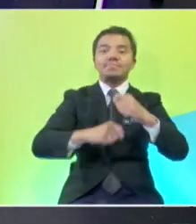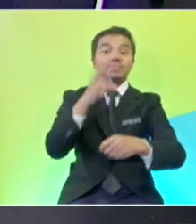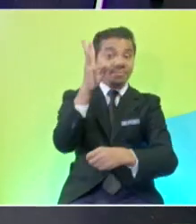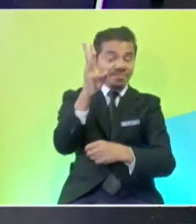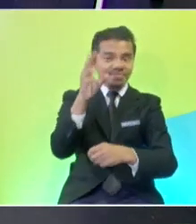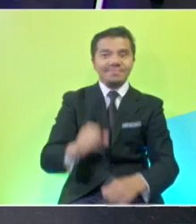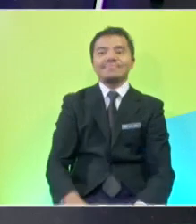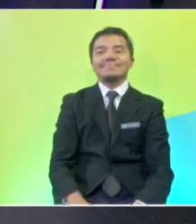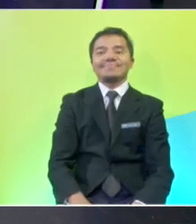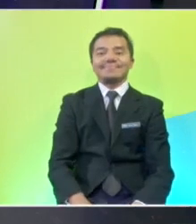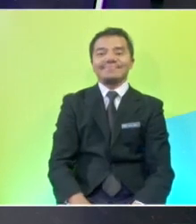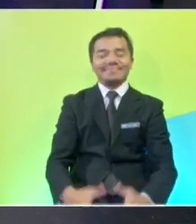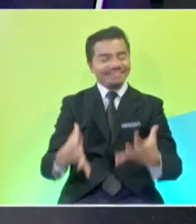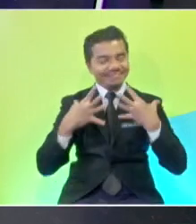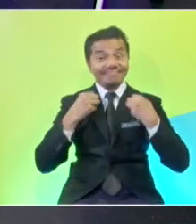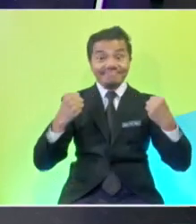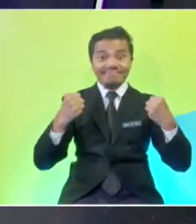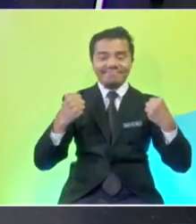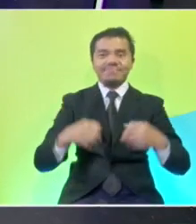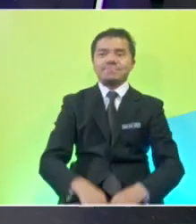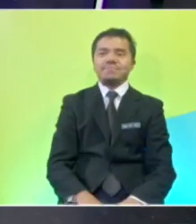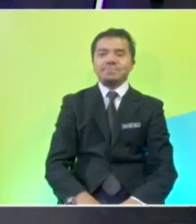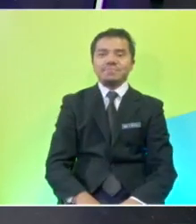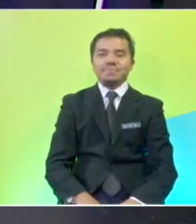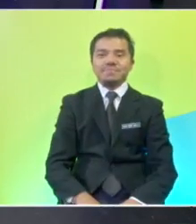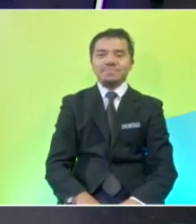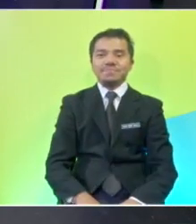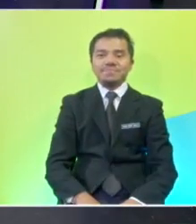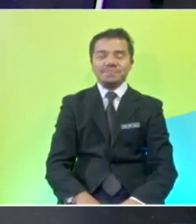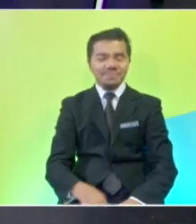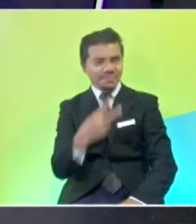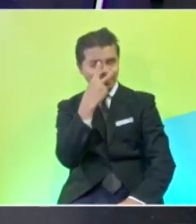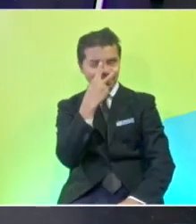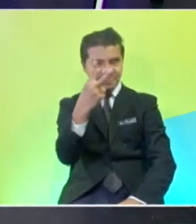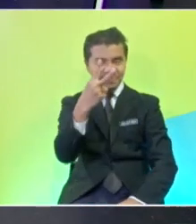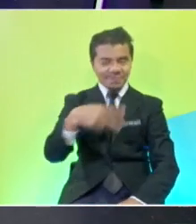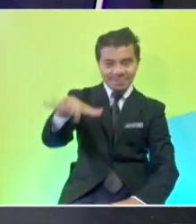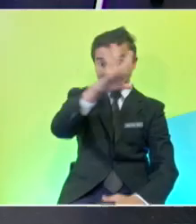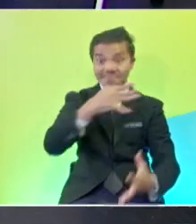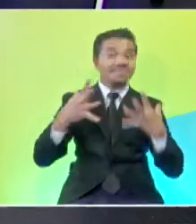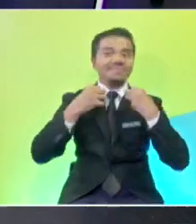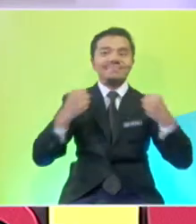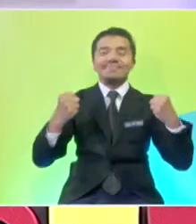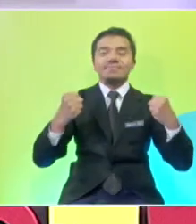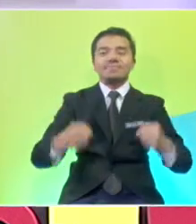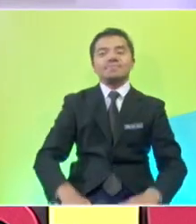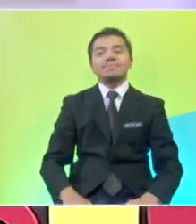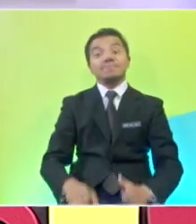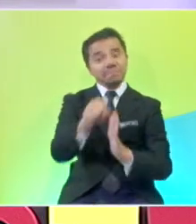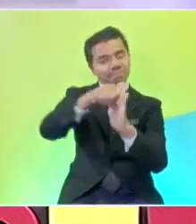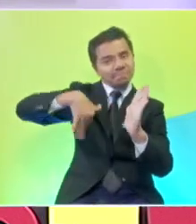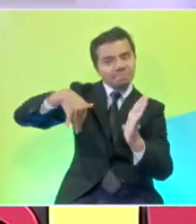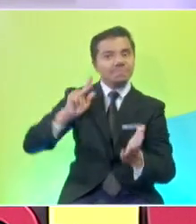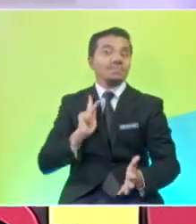Okay. you? I am great as well and excited like my friends watching at home for today's science Yeah. lesson. But before we proceed with today's